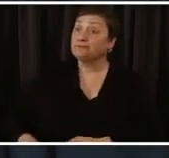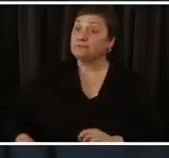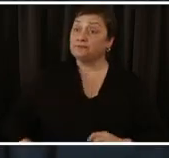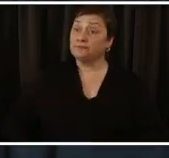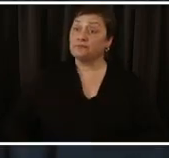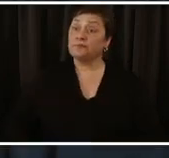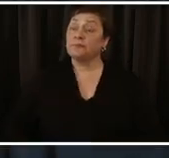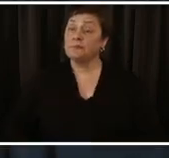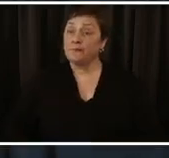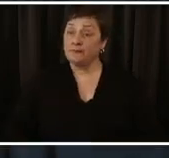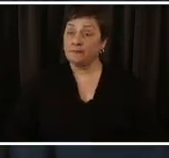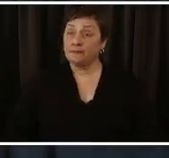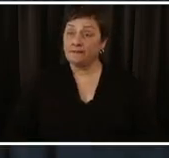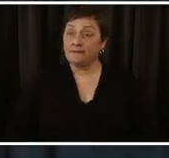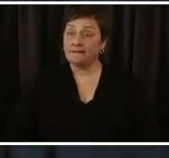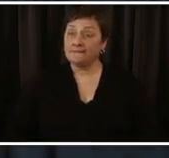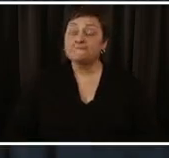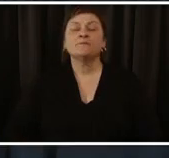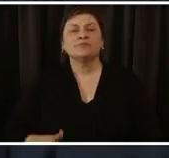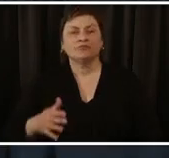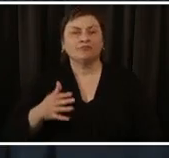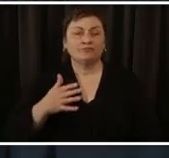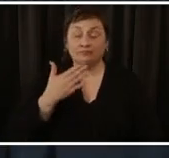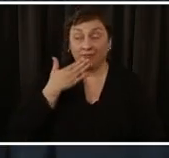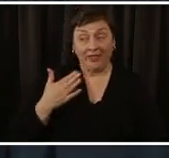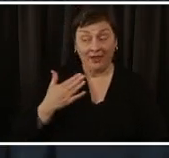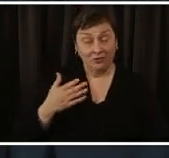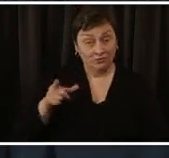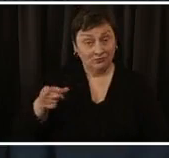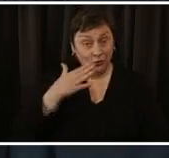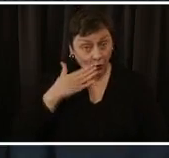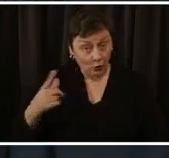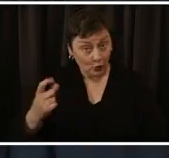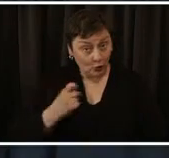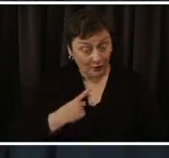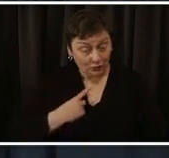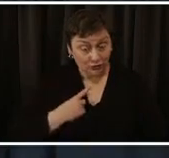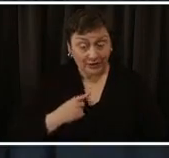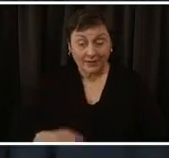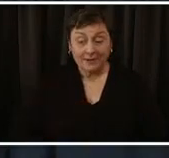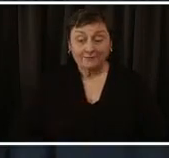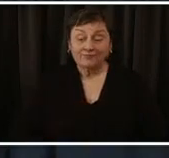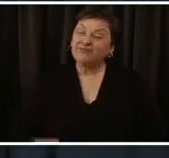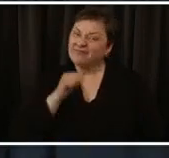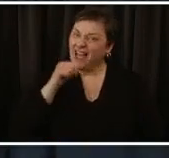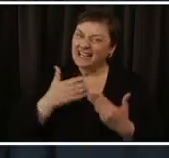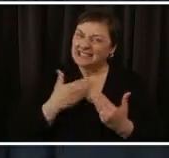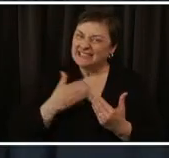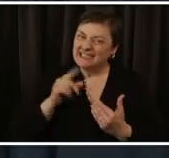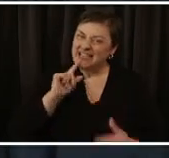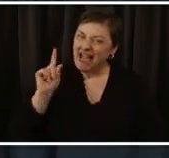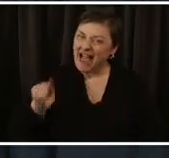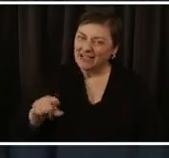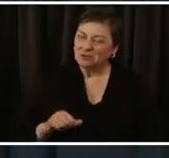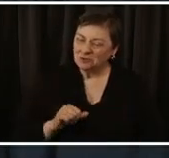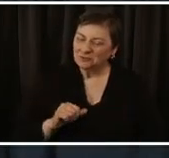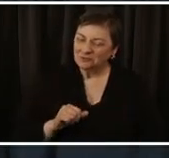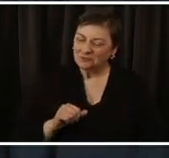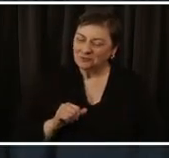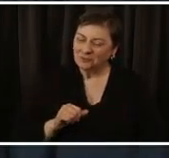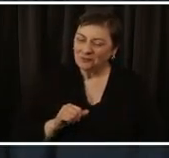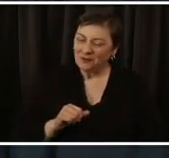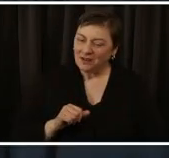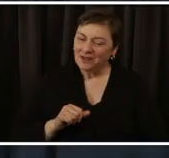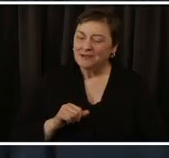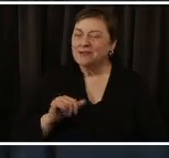Yeah, thank you for the question. It's actually a great question, and it's actually not as easy of a question to answer as you might think, which is why we